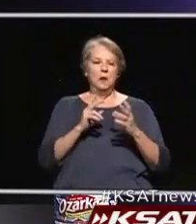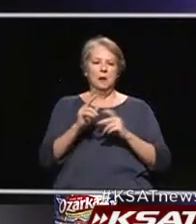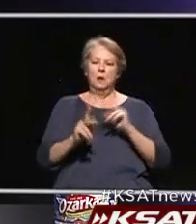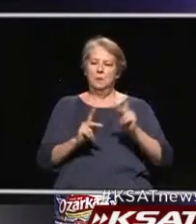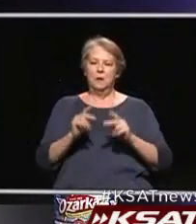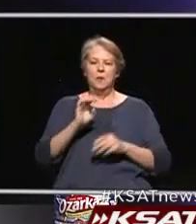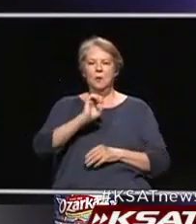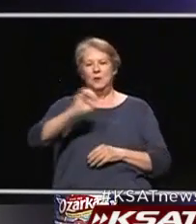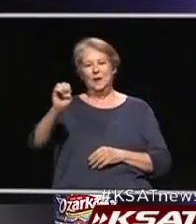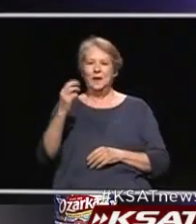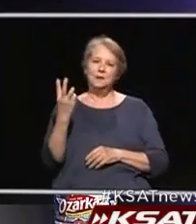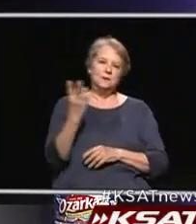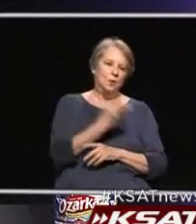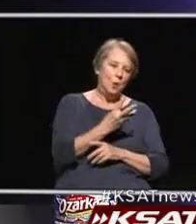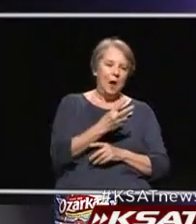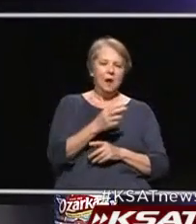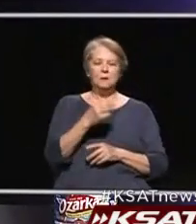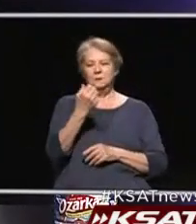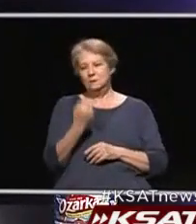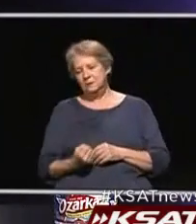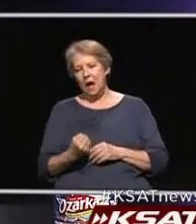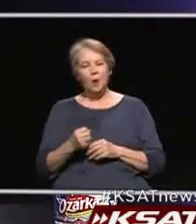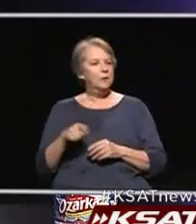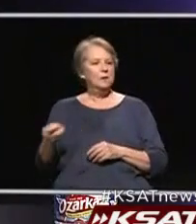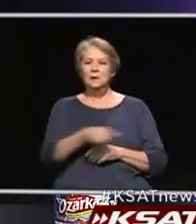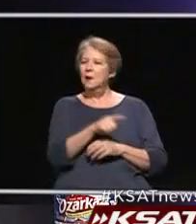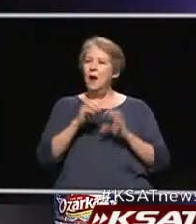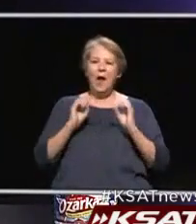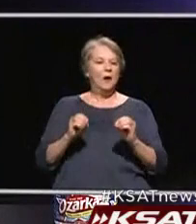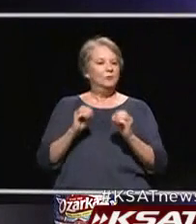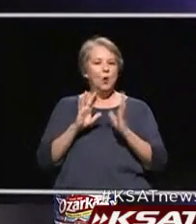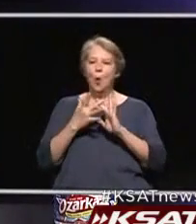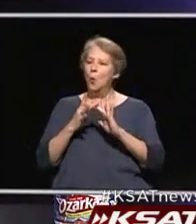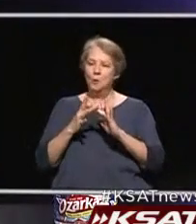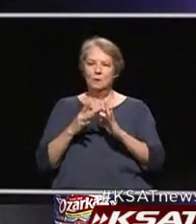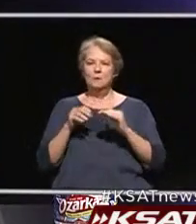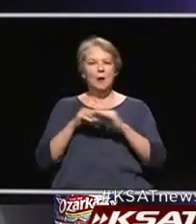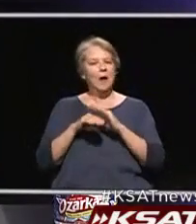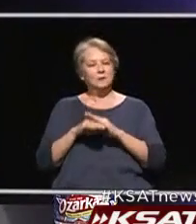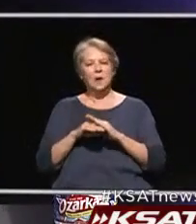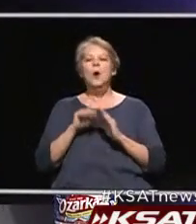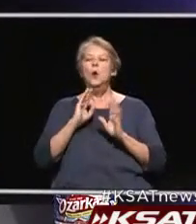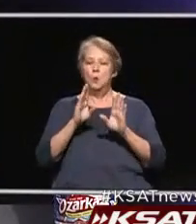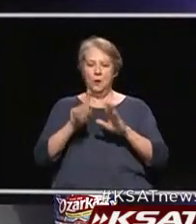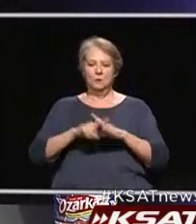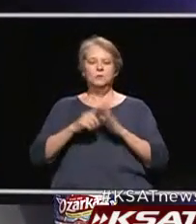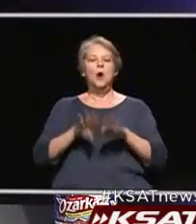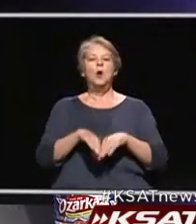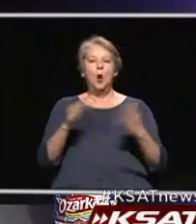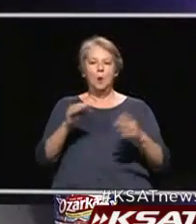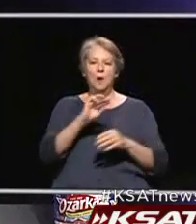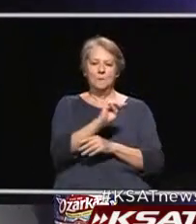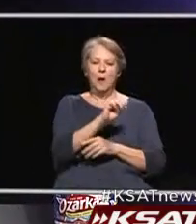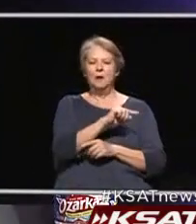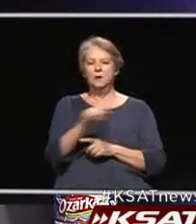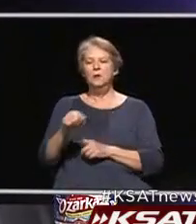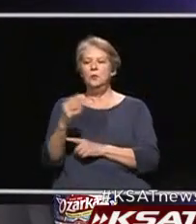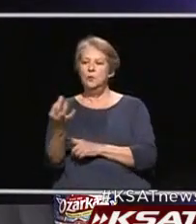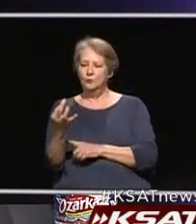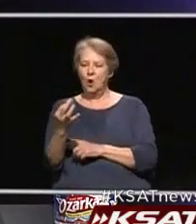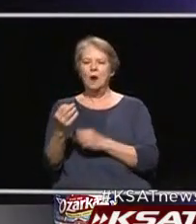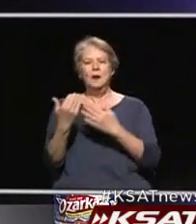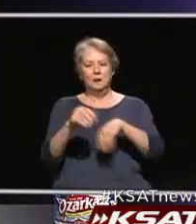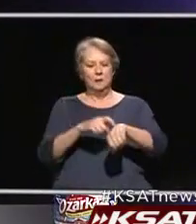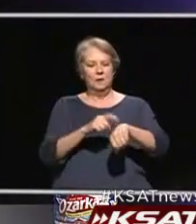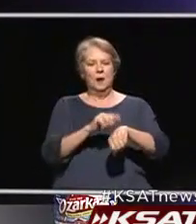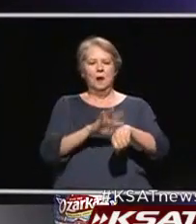east side, west side, south side do not have that access. So we're going to start opening just Monday through Friday, limited hours,